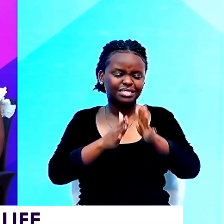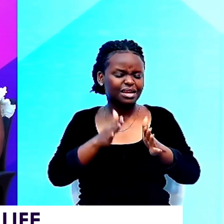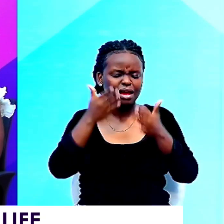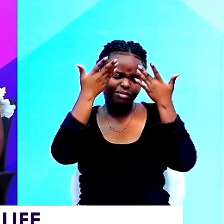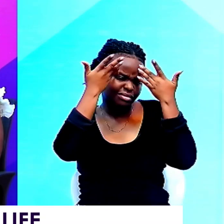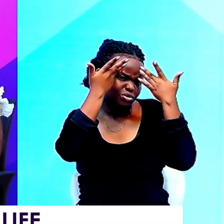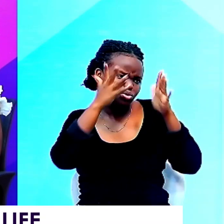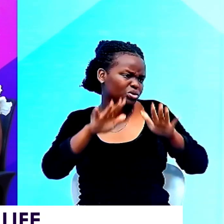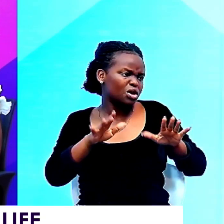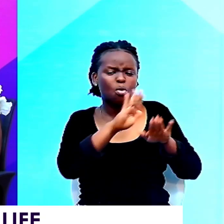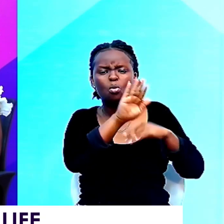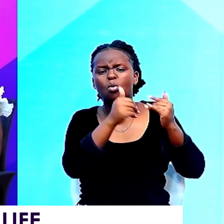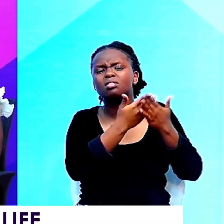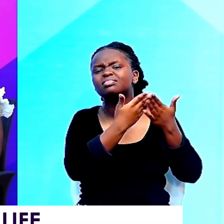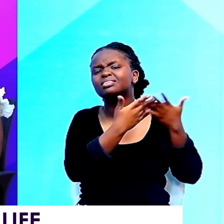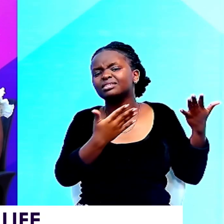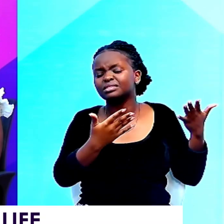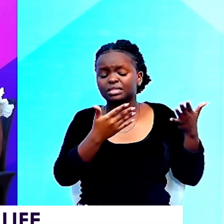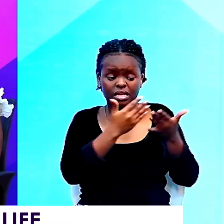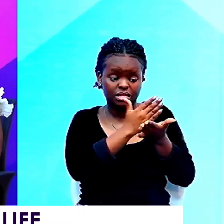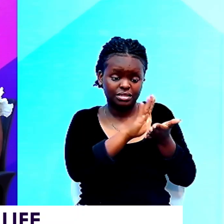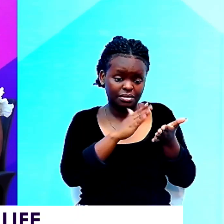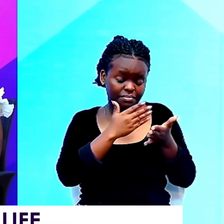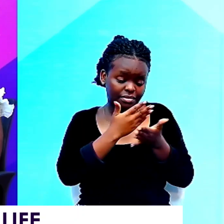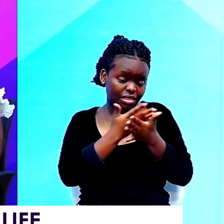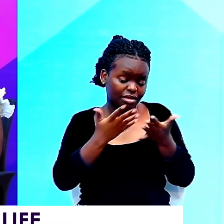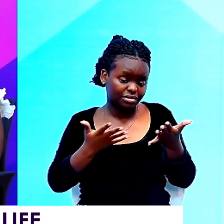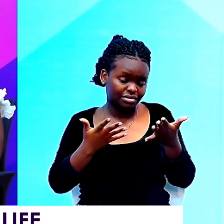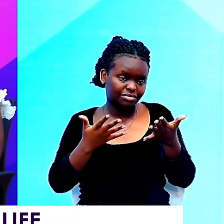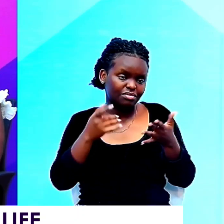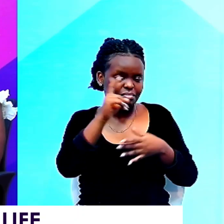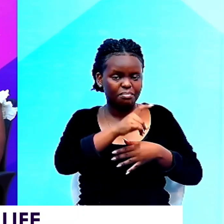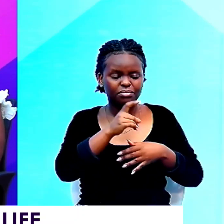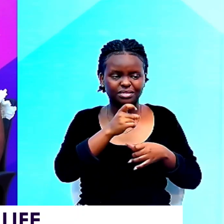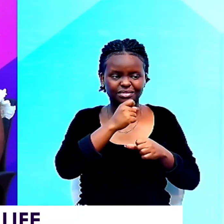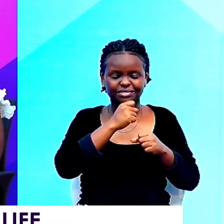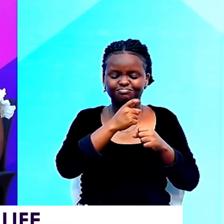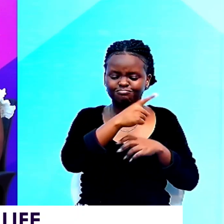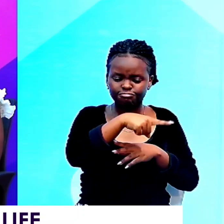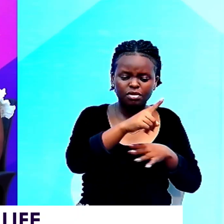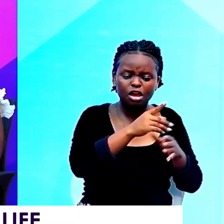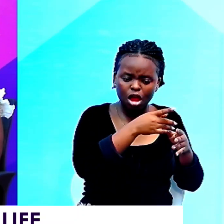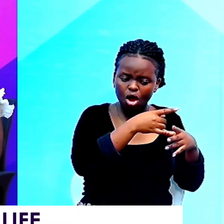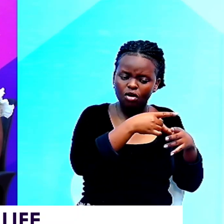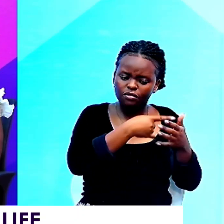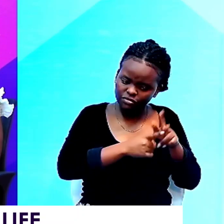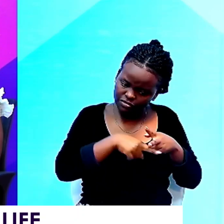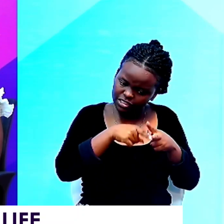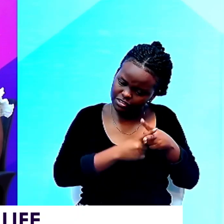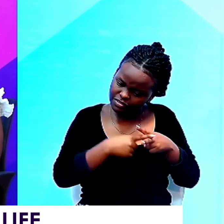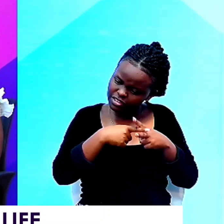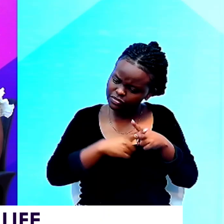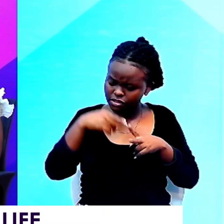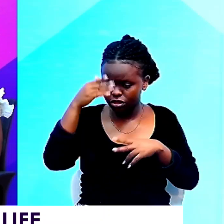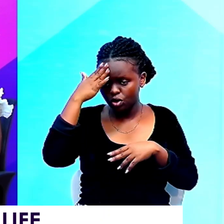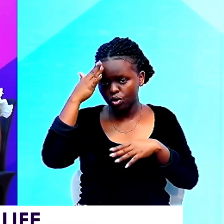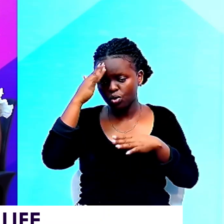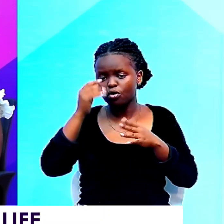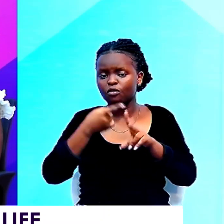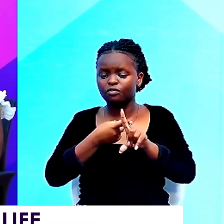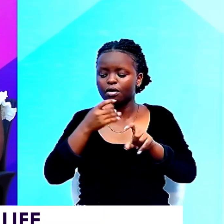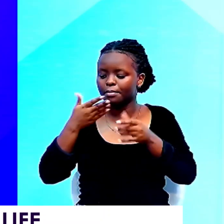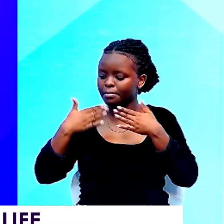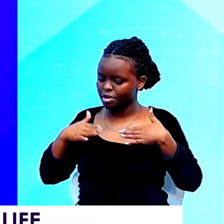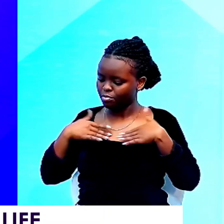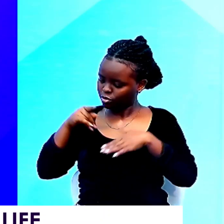things. Sometimes the things that you're supposed to reinforce, the things you're supposed to make right, you can only get to know about them from the